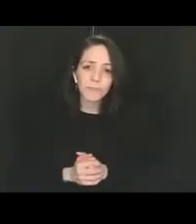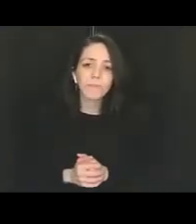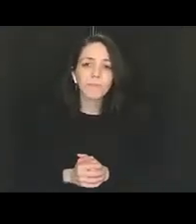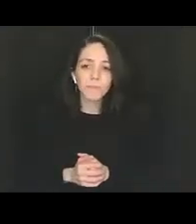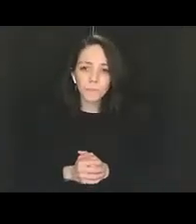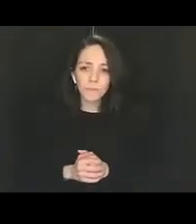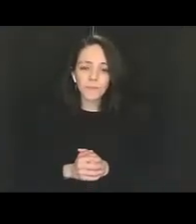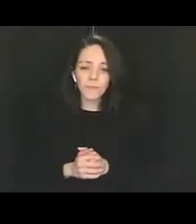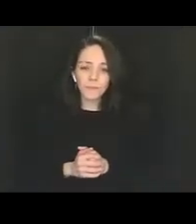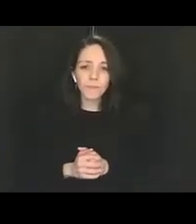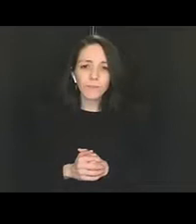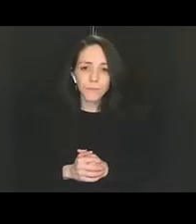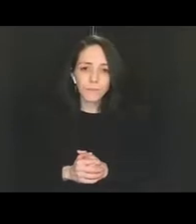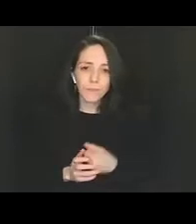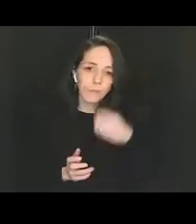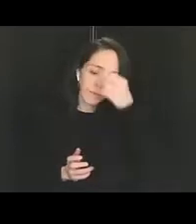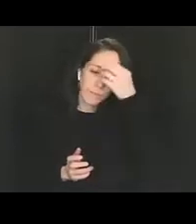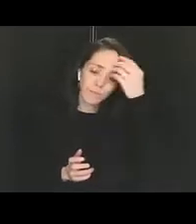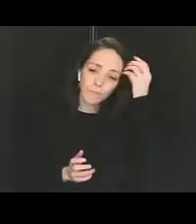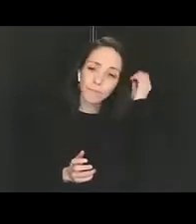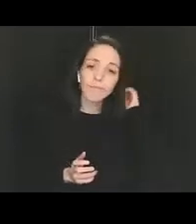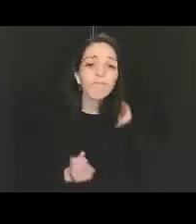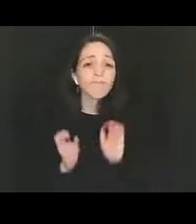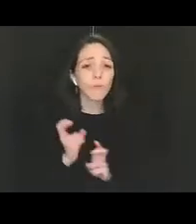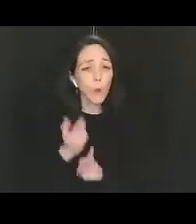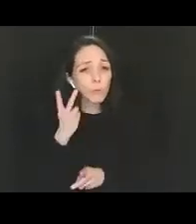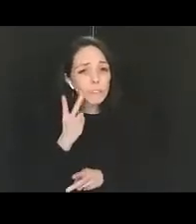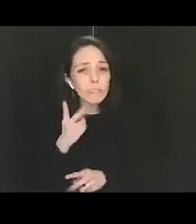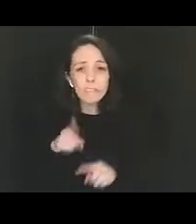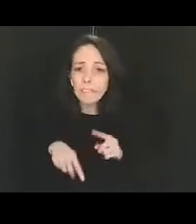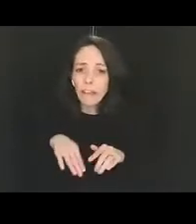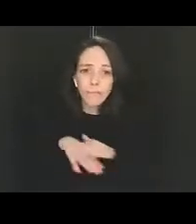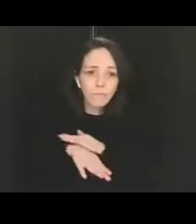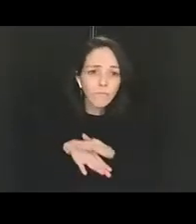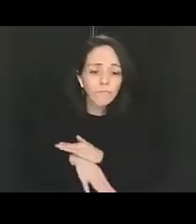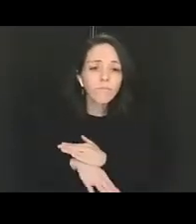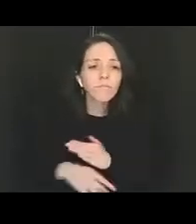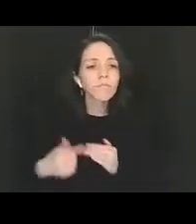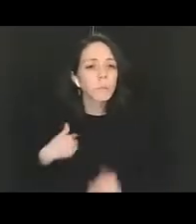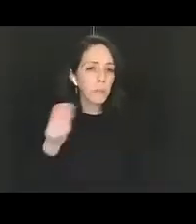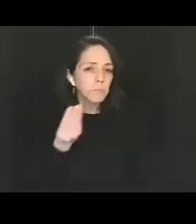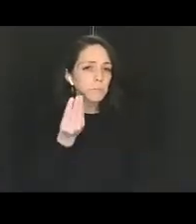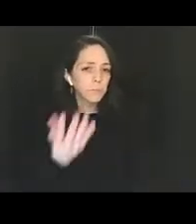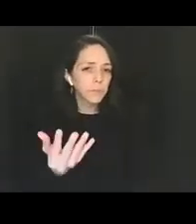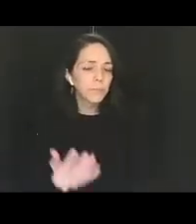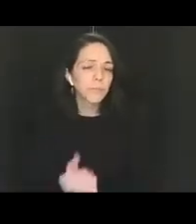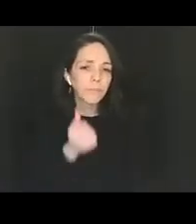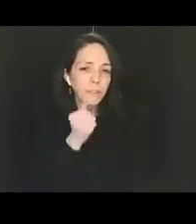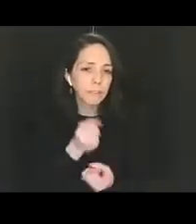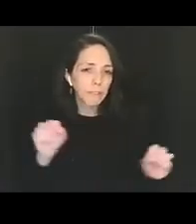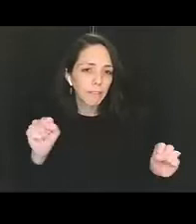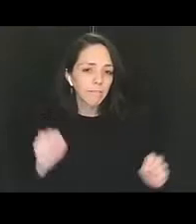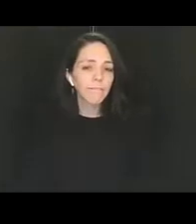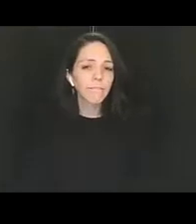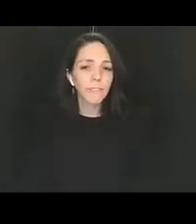street. So that would be one thing I would mention. And